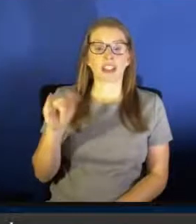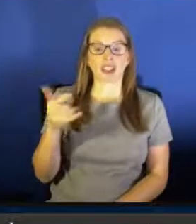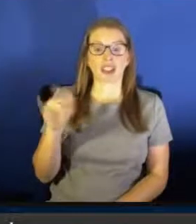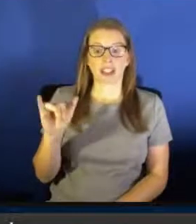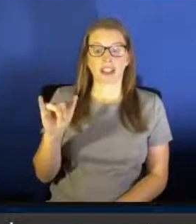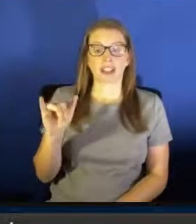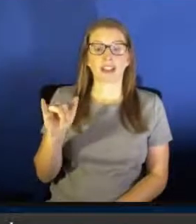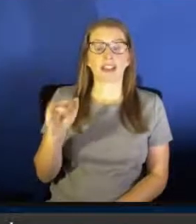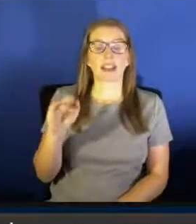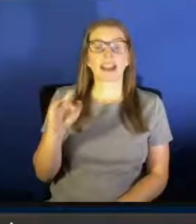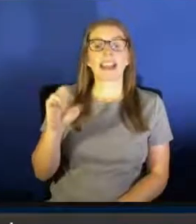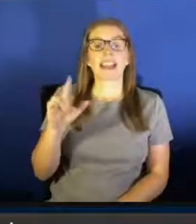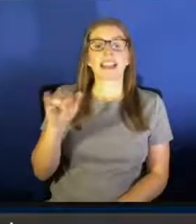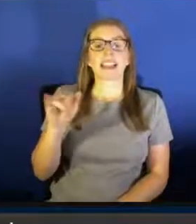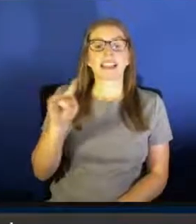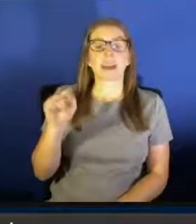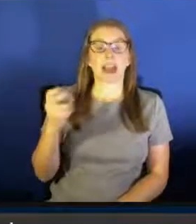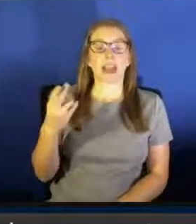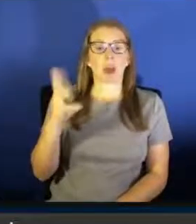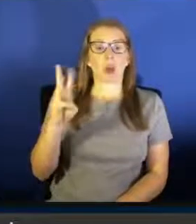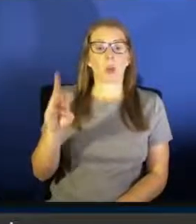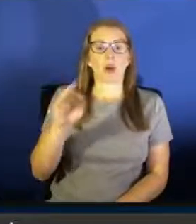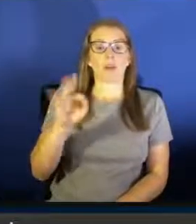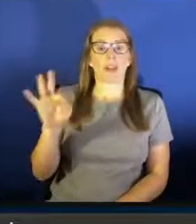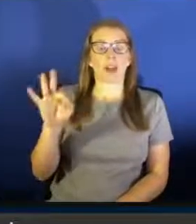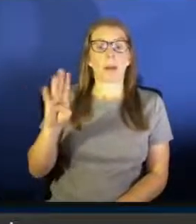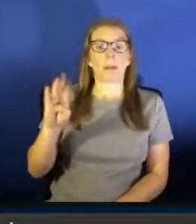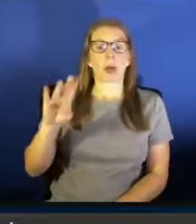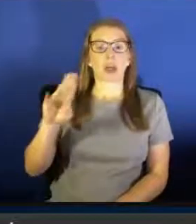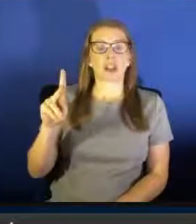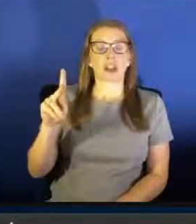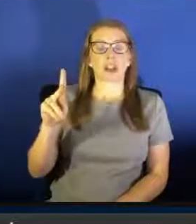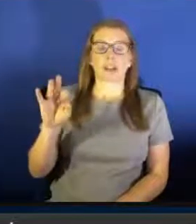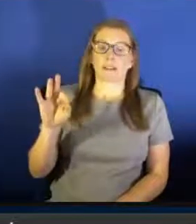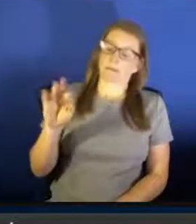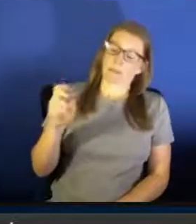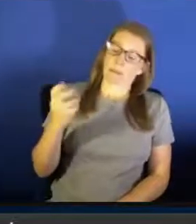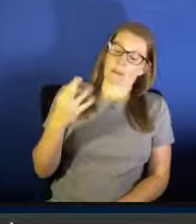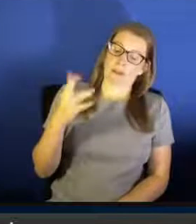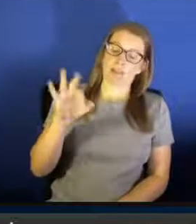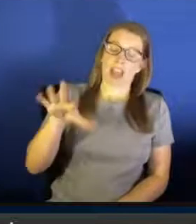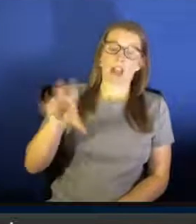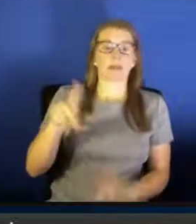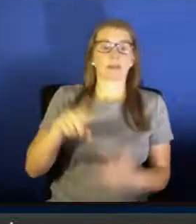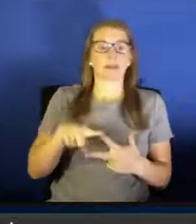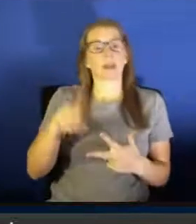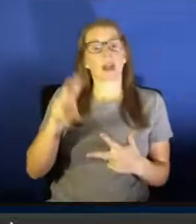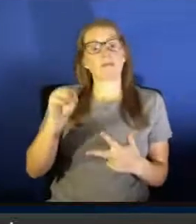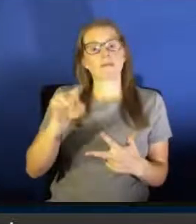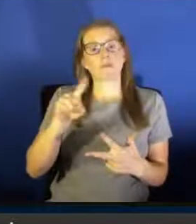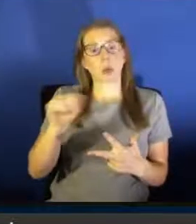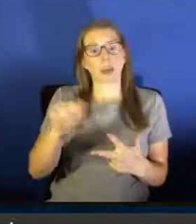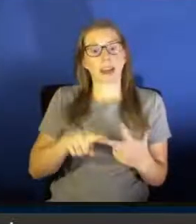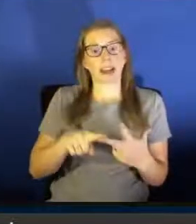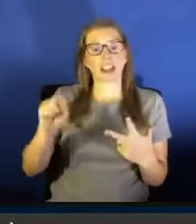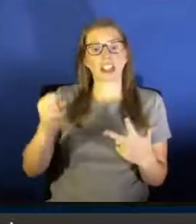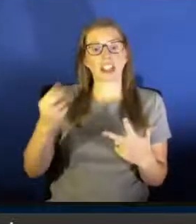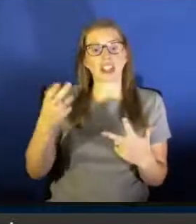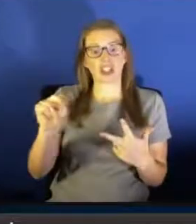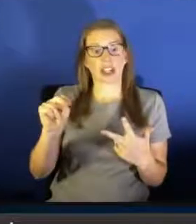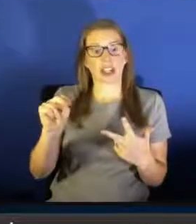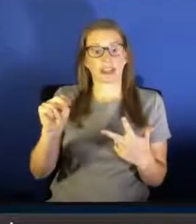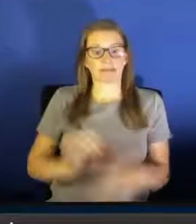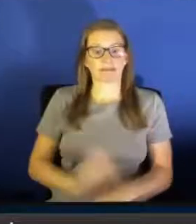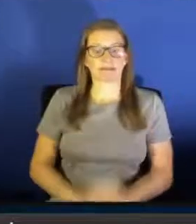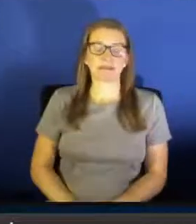Wolfe-Birchfield, urologist Dr. Mobin Mirza, and also radiation oncologist Dr. Shinli Shen. So good